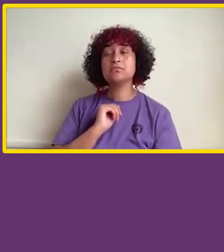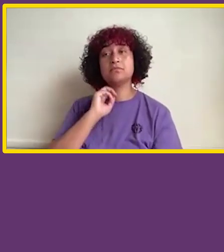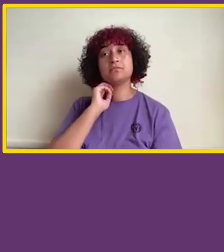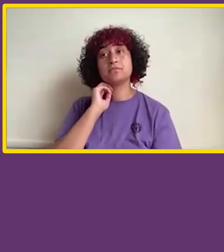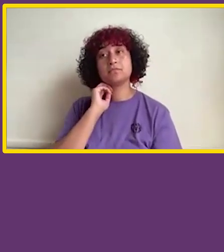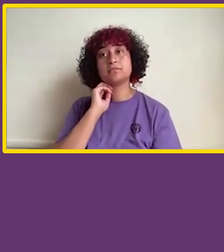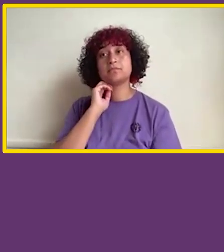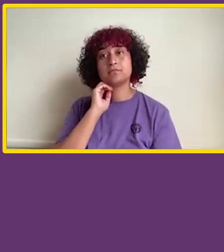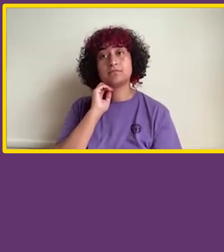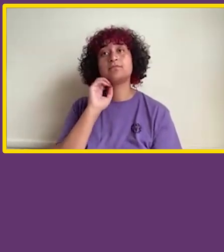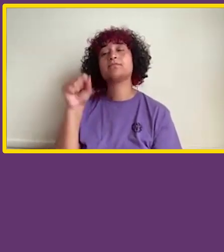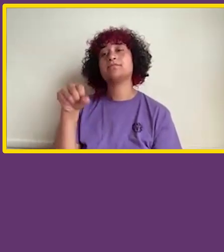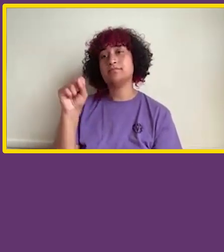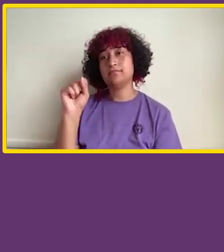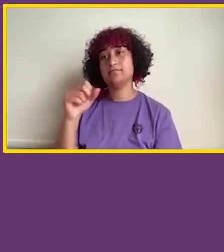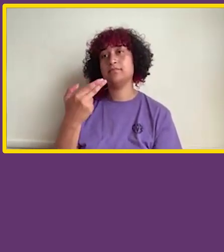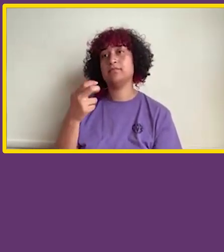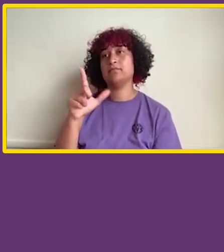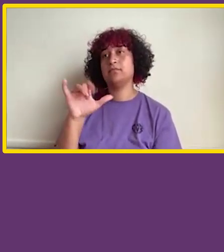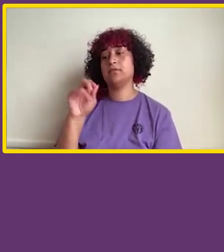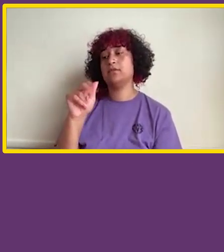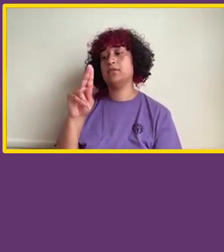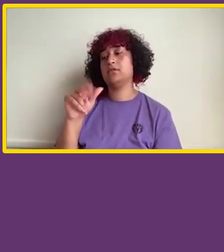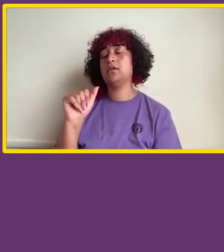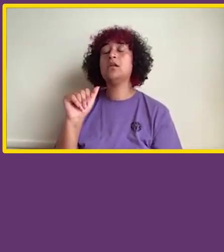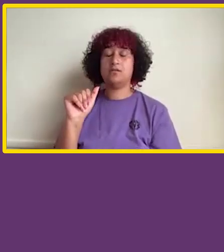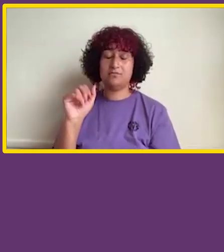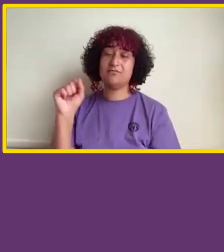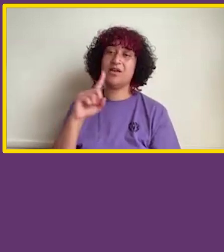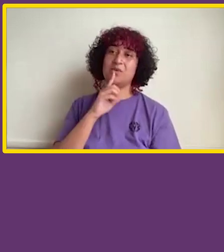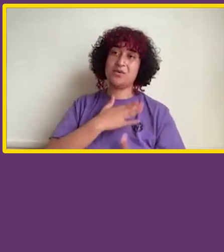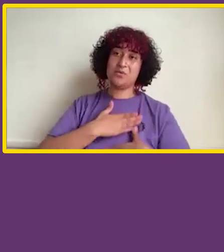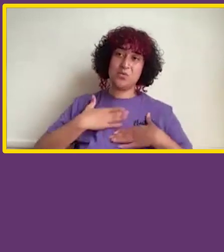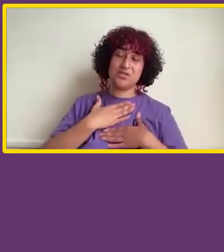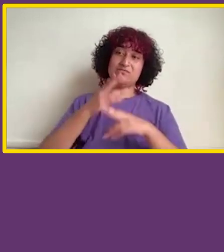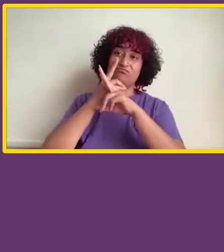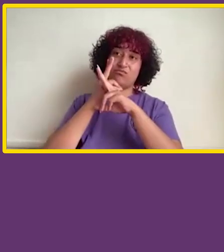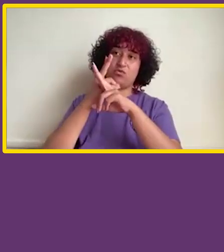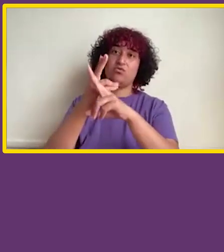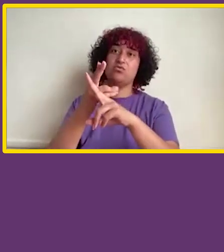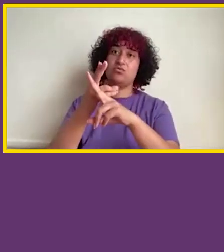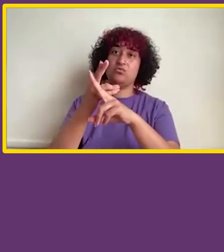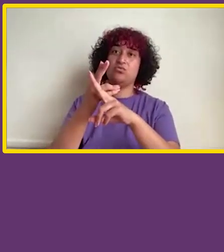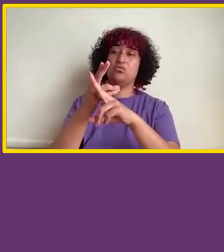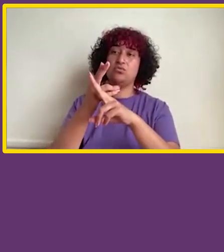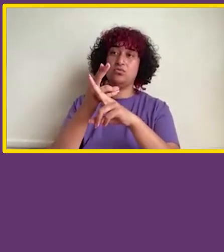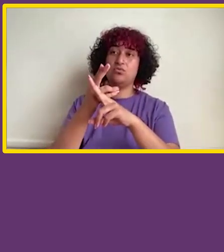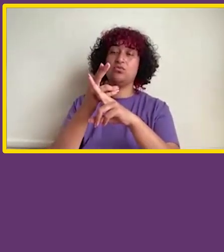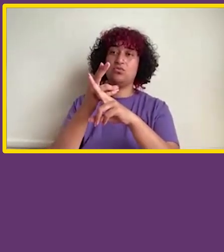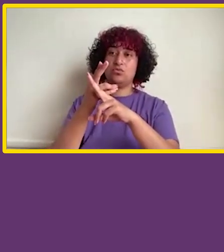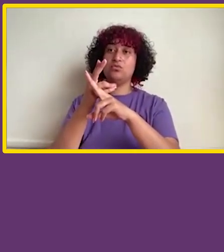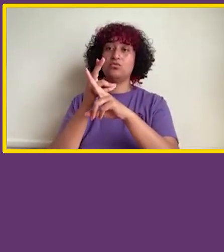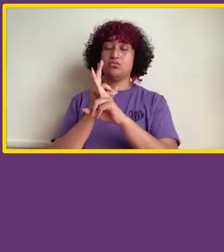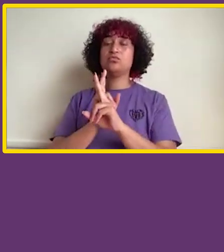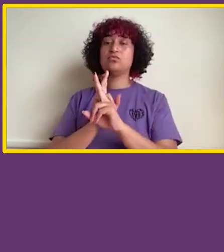Yeah, I really appreciate and honor the what it takes just to say that